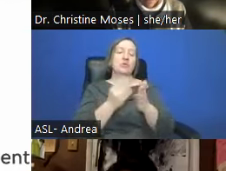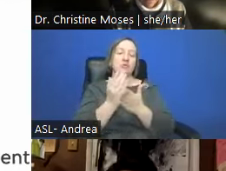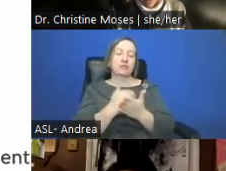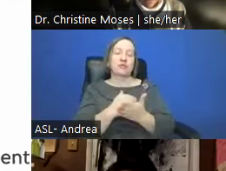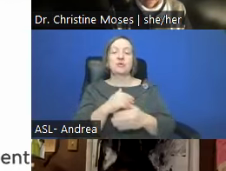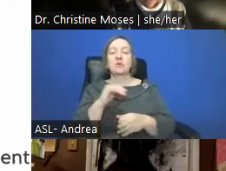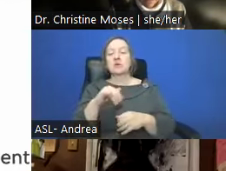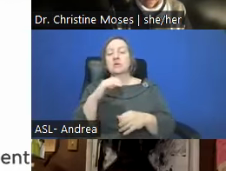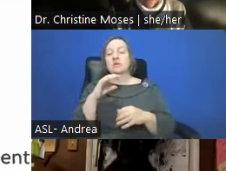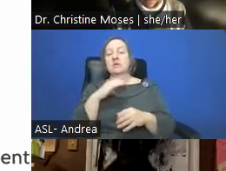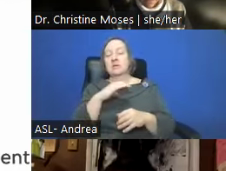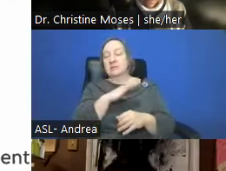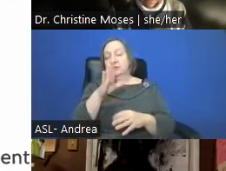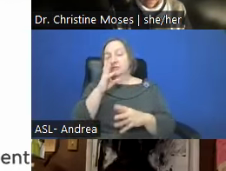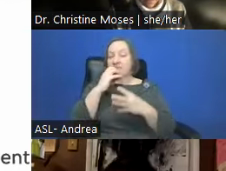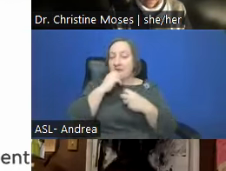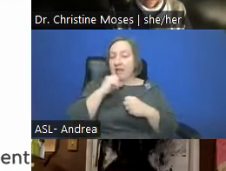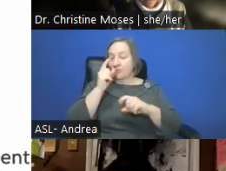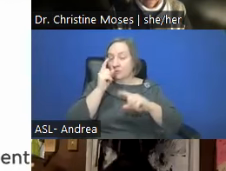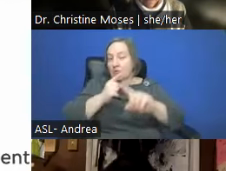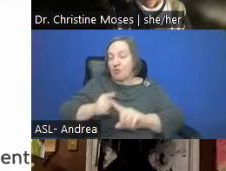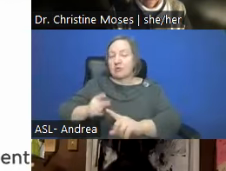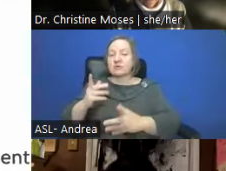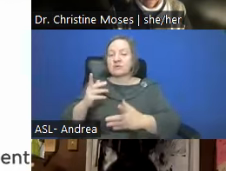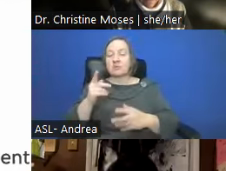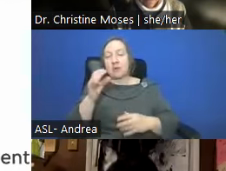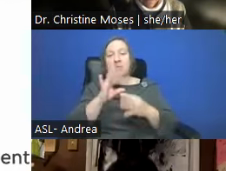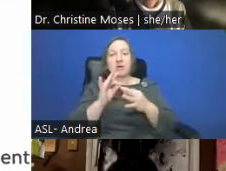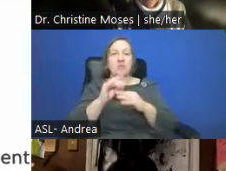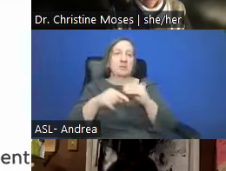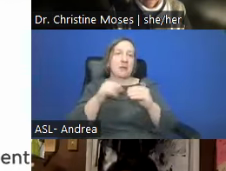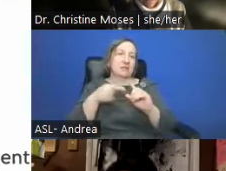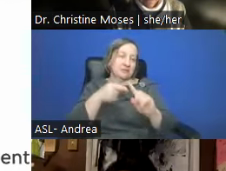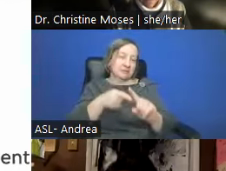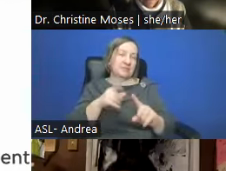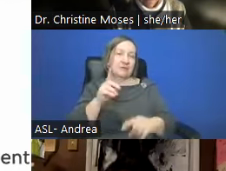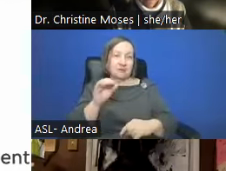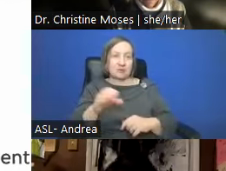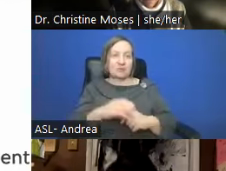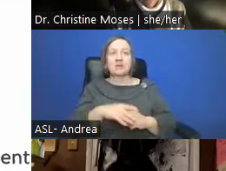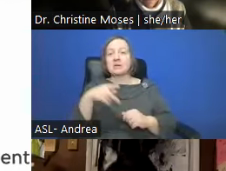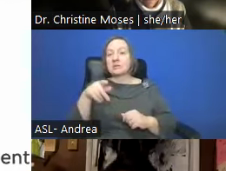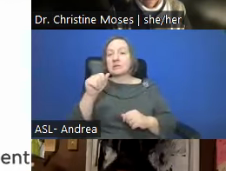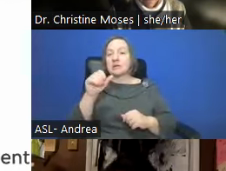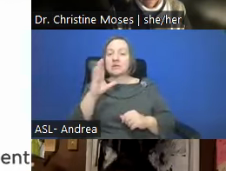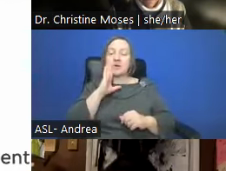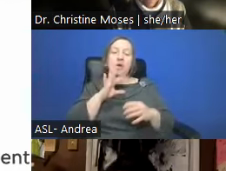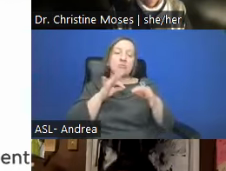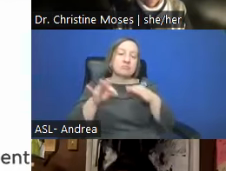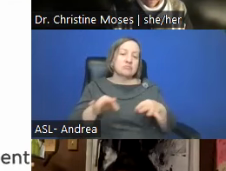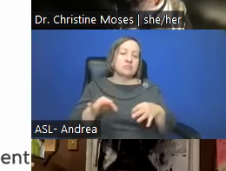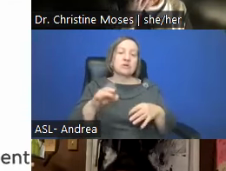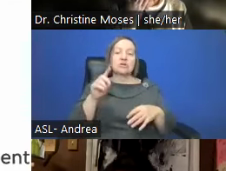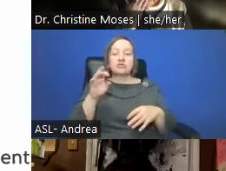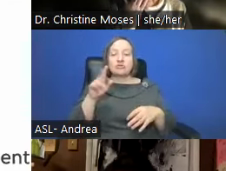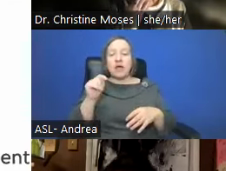Commission's values and goals and hearing public comment on the specific document. The Police Accountability Commission will also discuss draft definitions